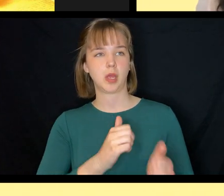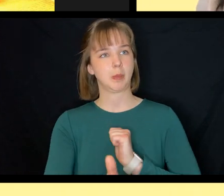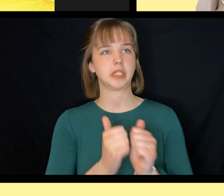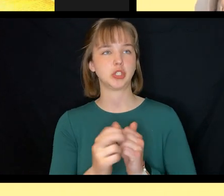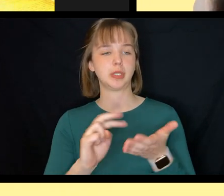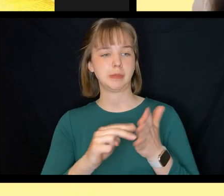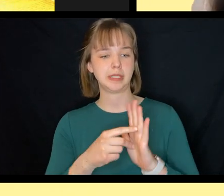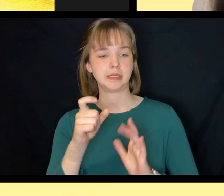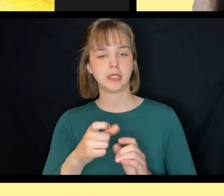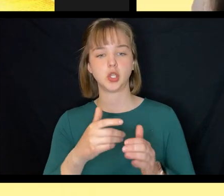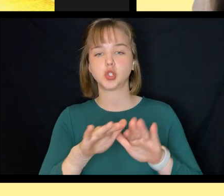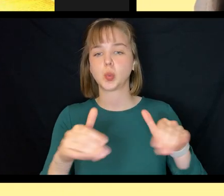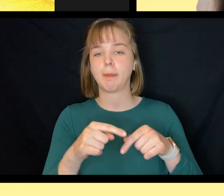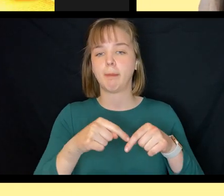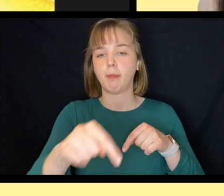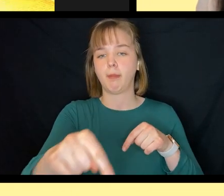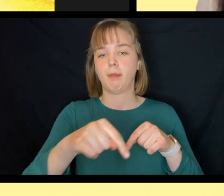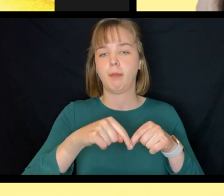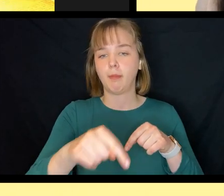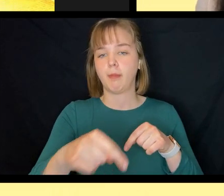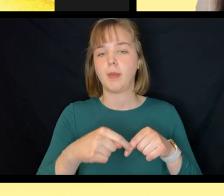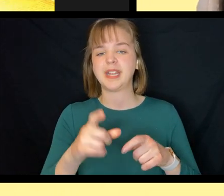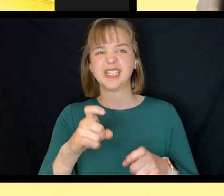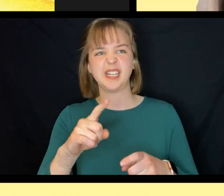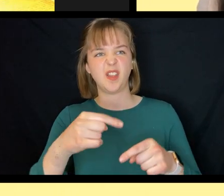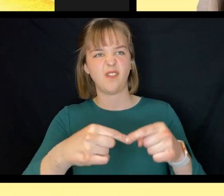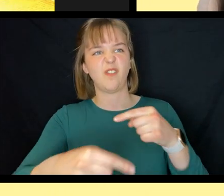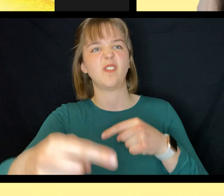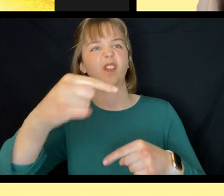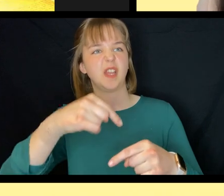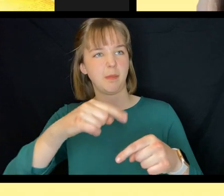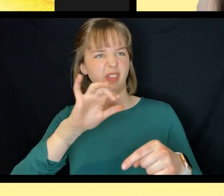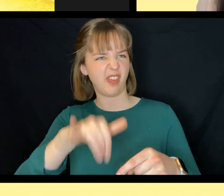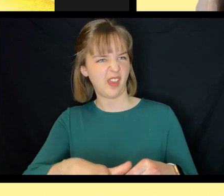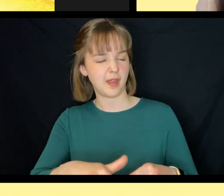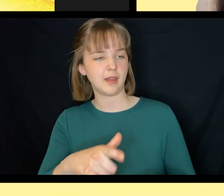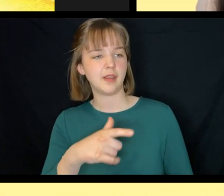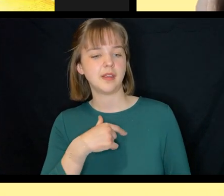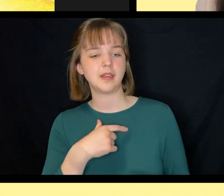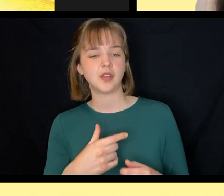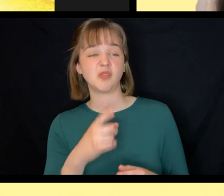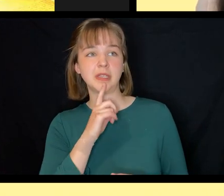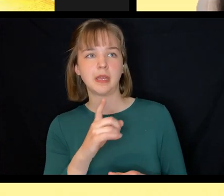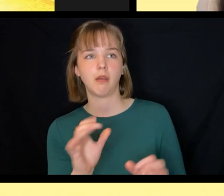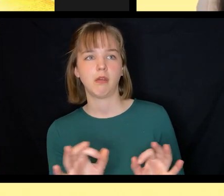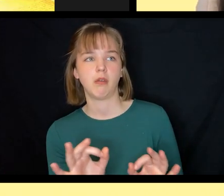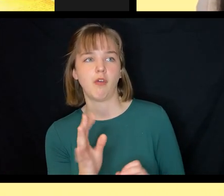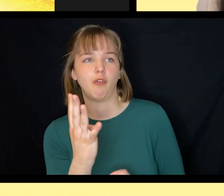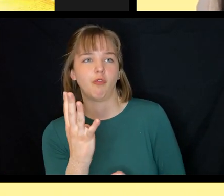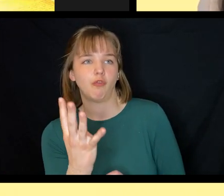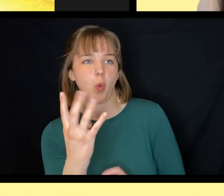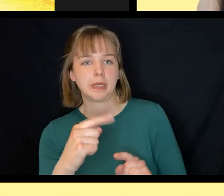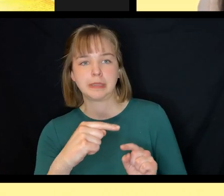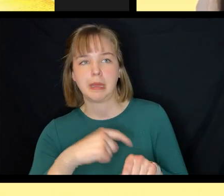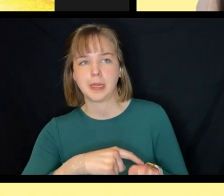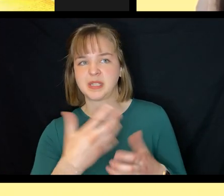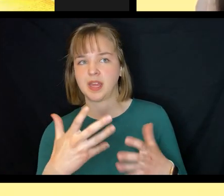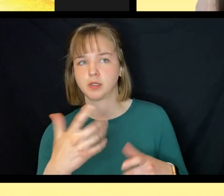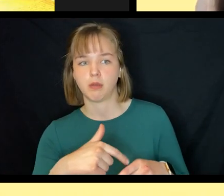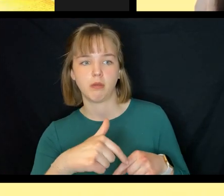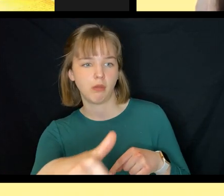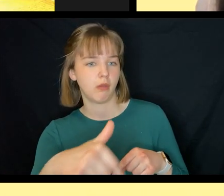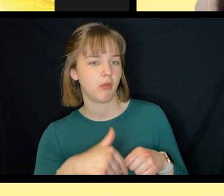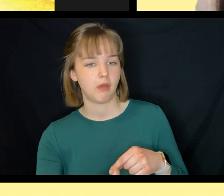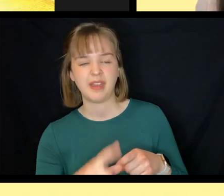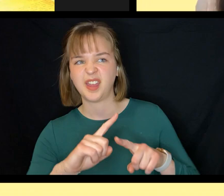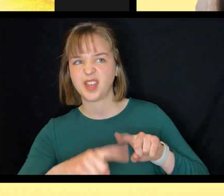I could barely go back and forth like for more than like 4 or 5 laps without having to stop and be like, this is exhausting. I don't